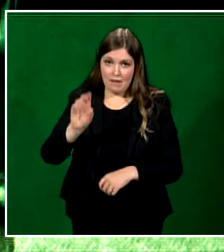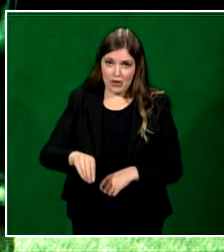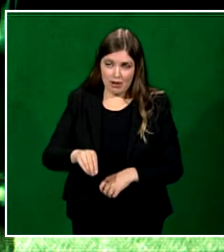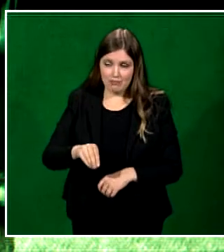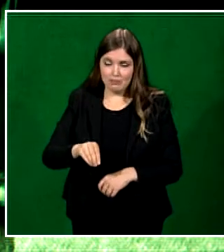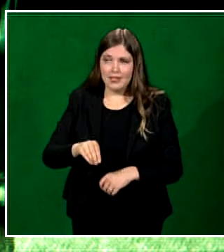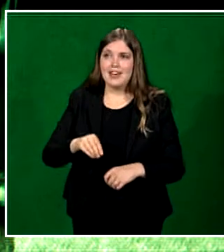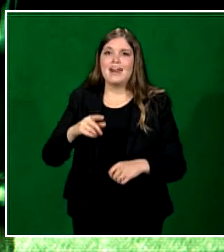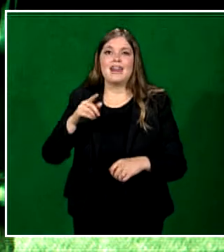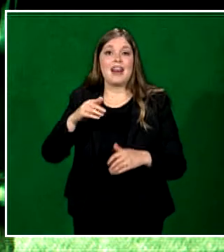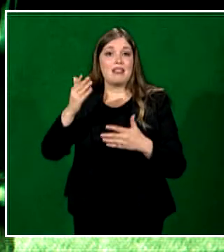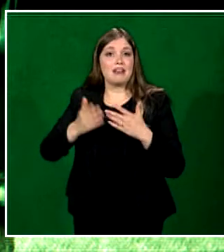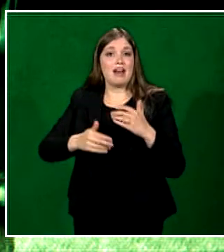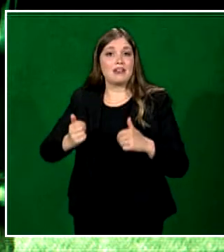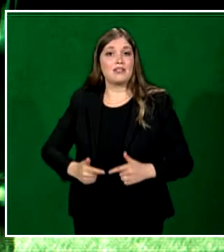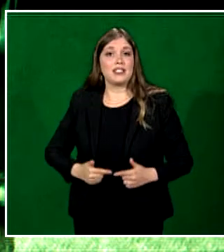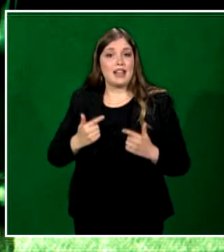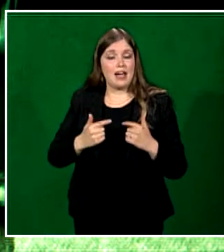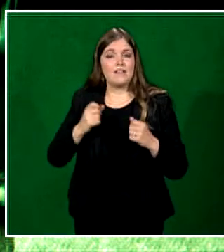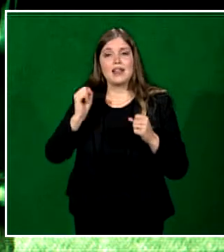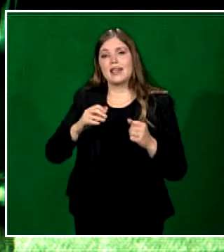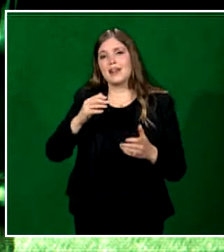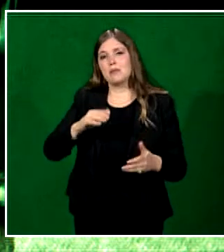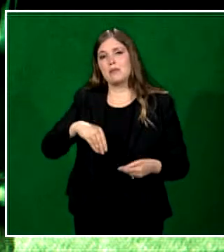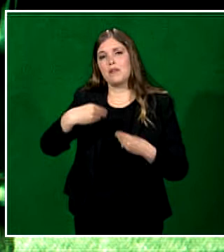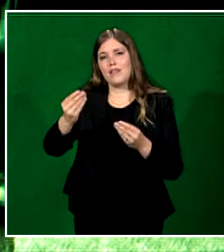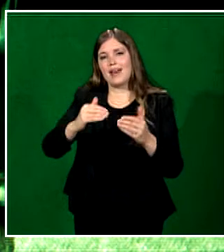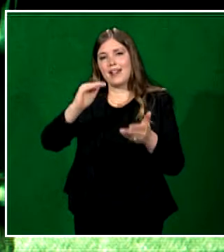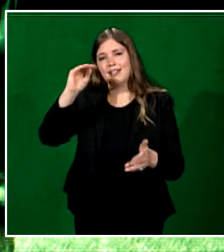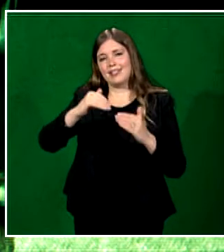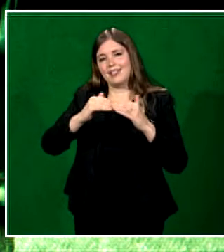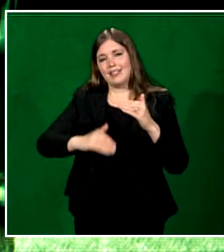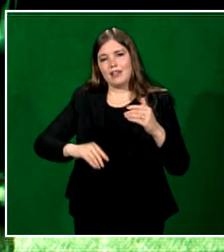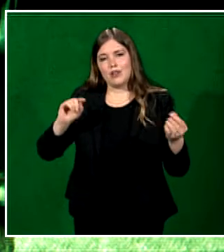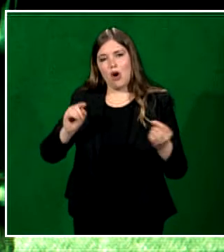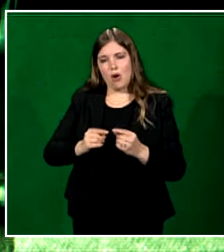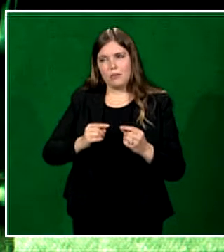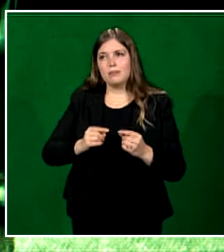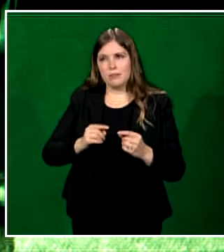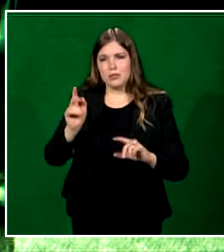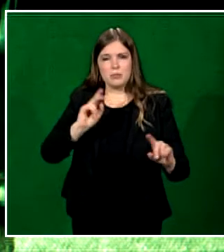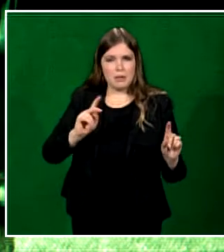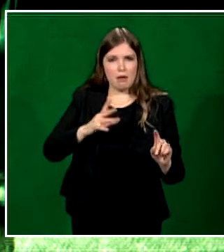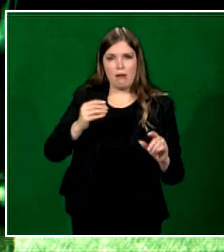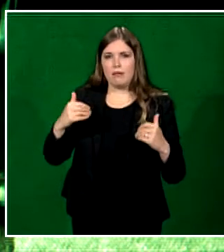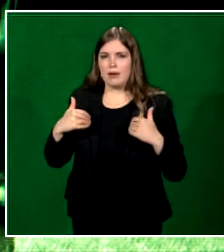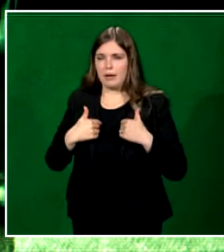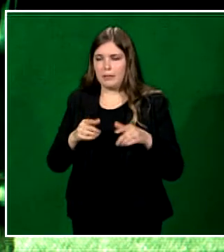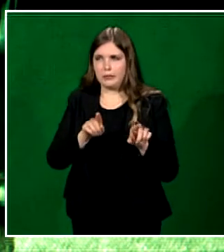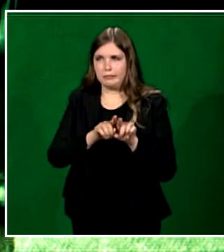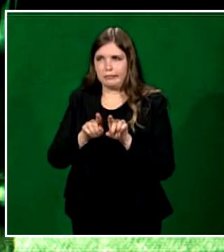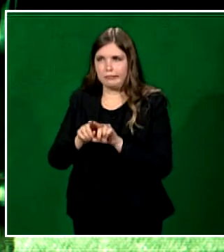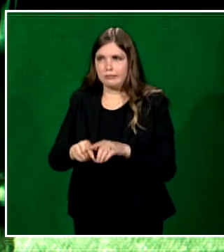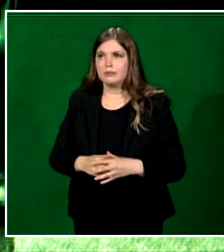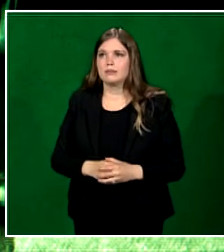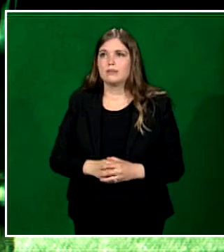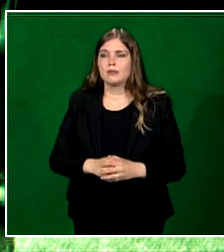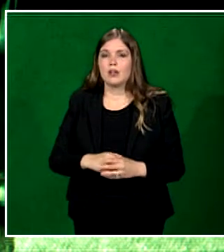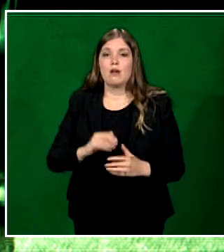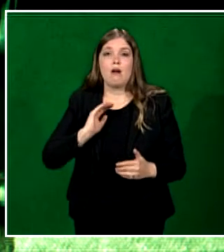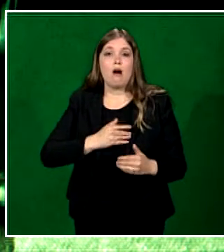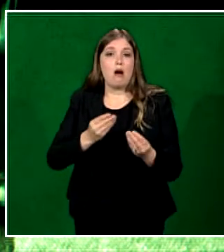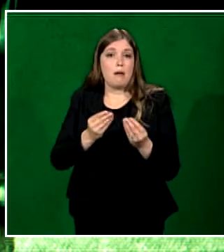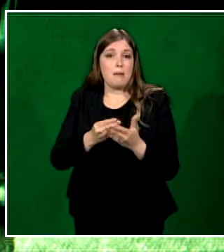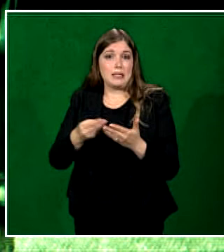into useful products that have less harm to the environment. Next slide. Water hyacinth, our material, consists of an average of